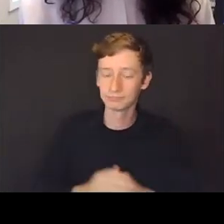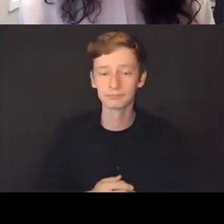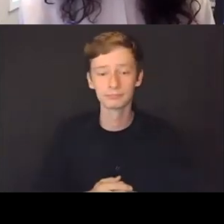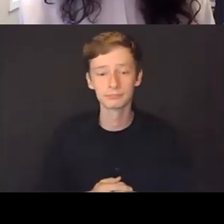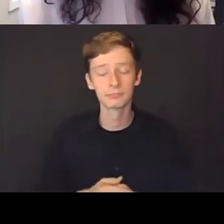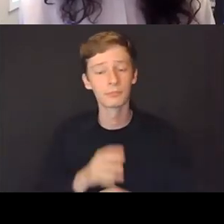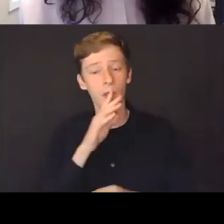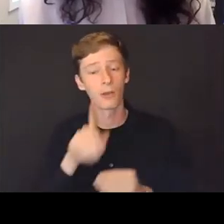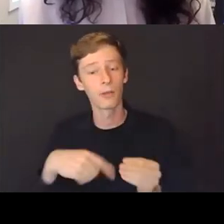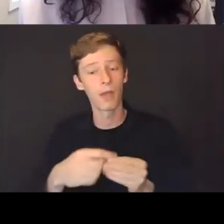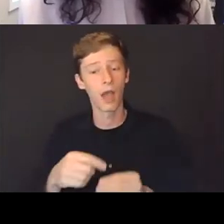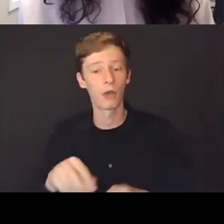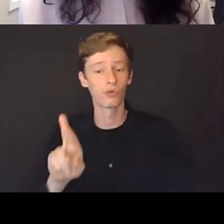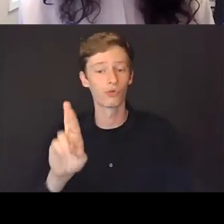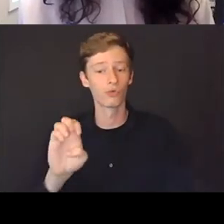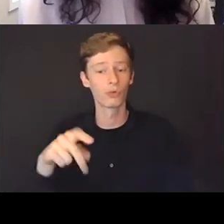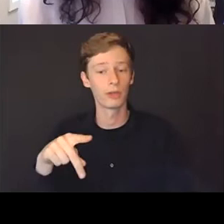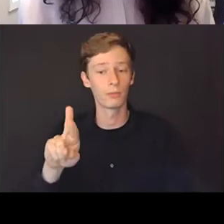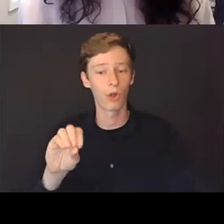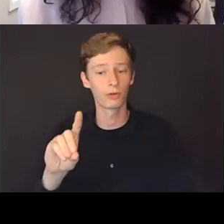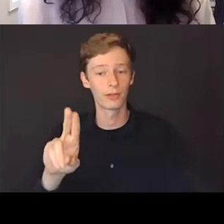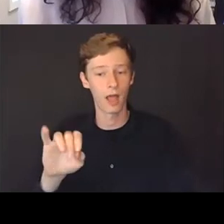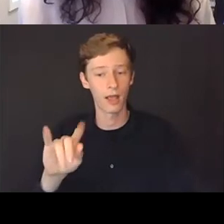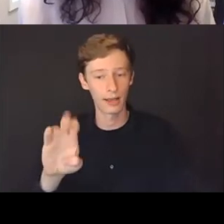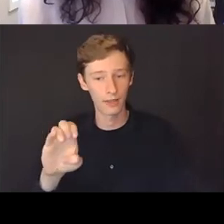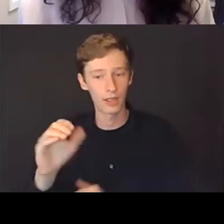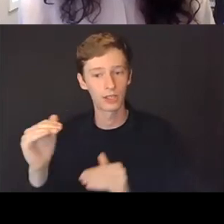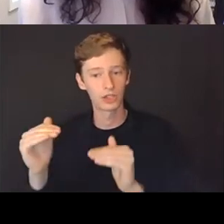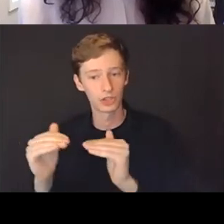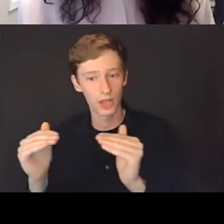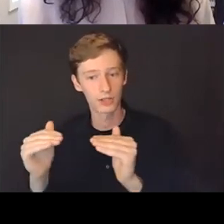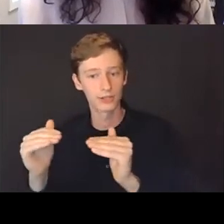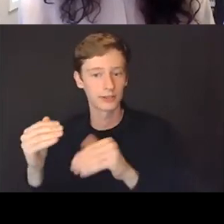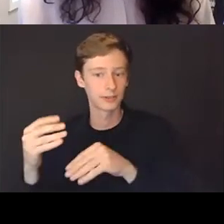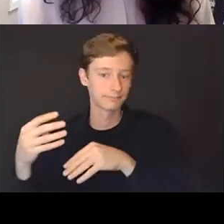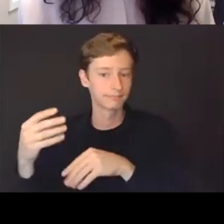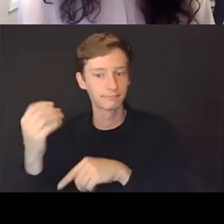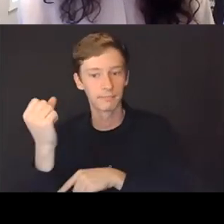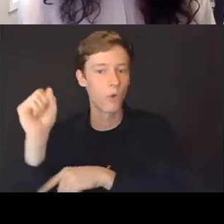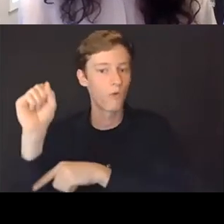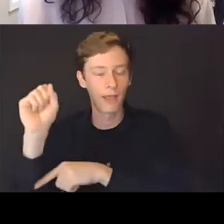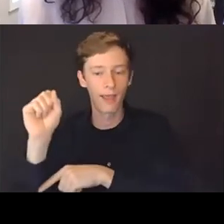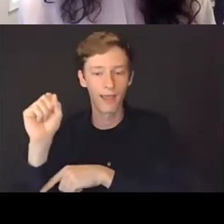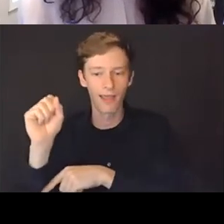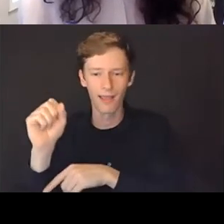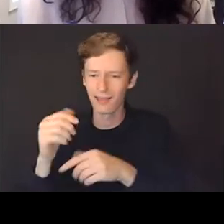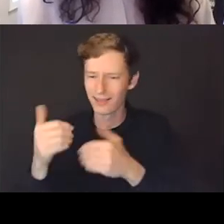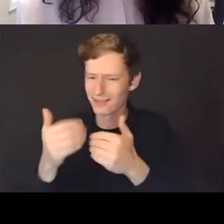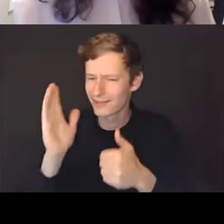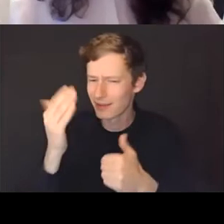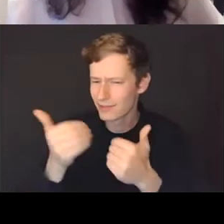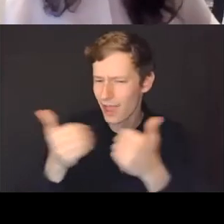justice and freedom movement separate from the LGBTQ movement, but really we are built on the exact same